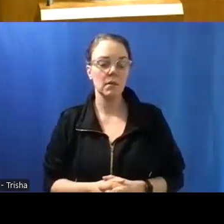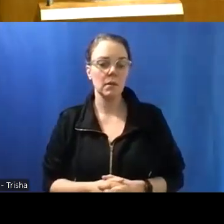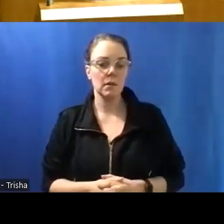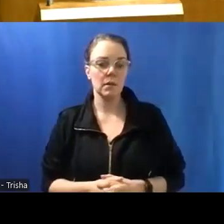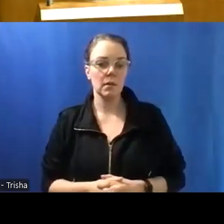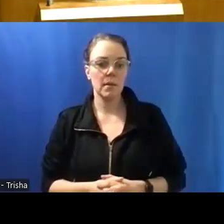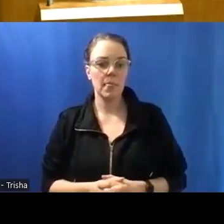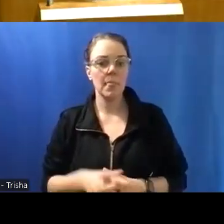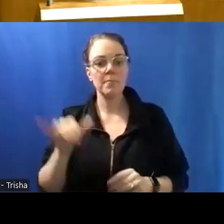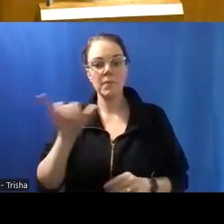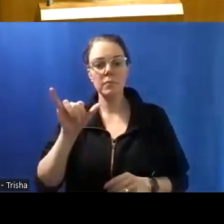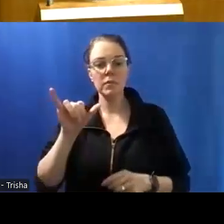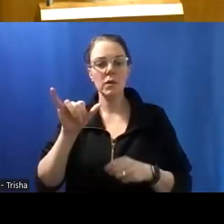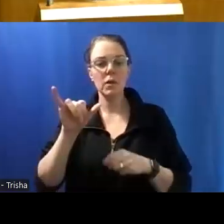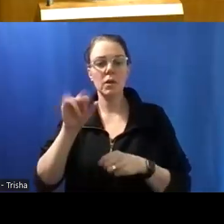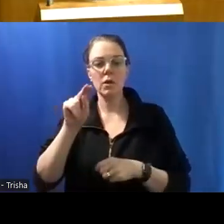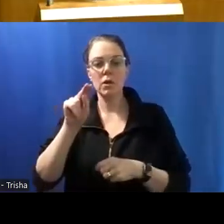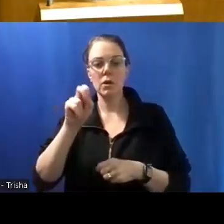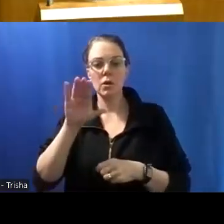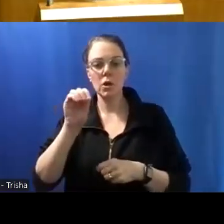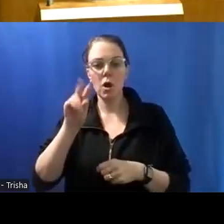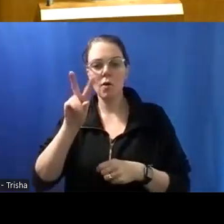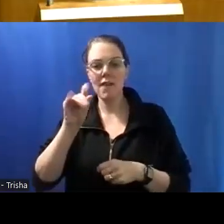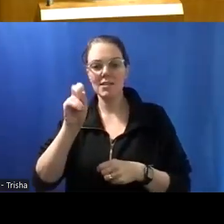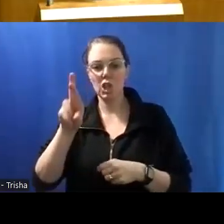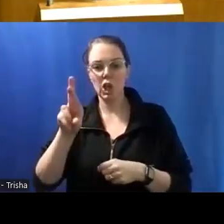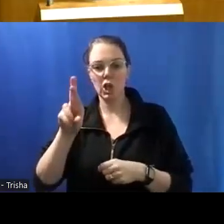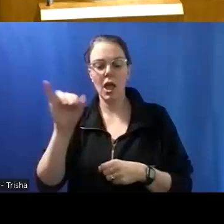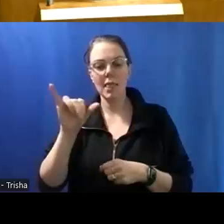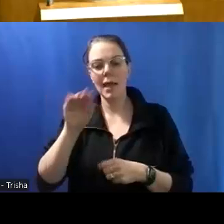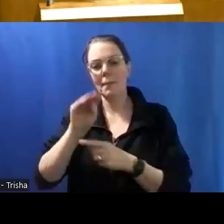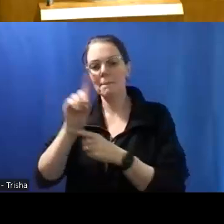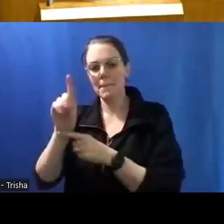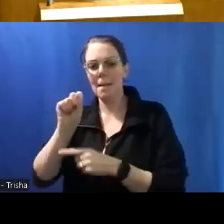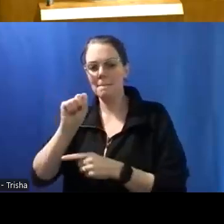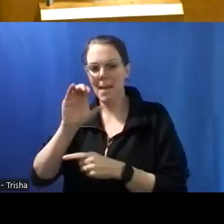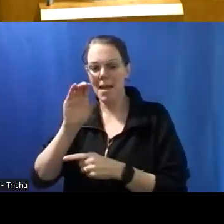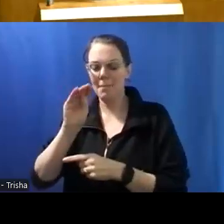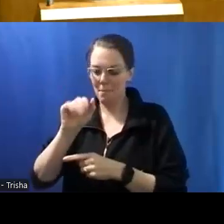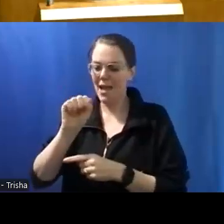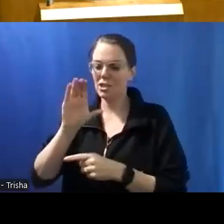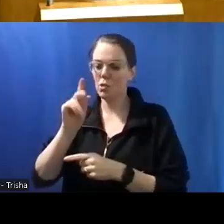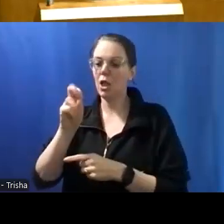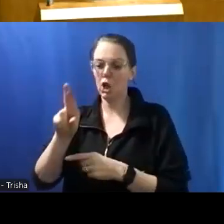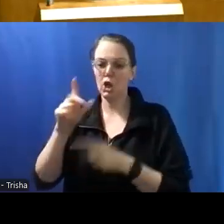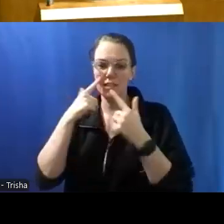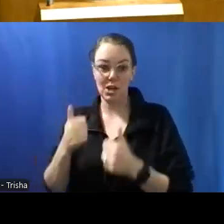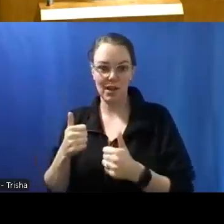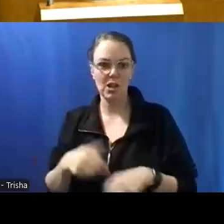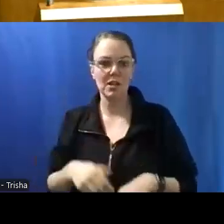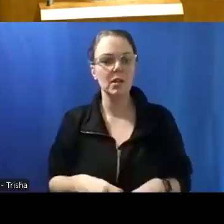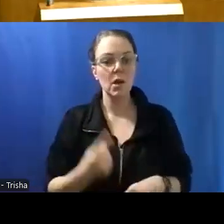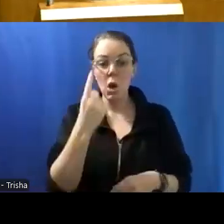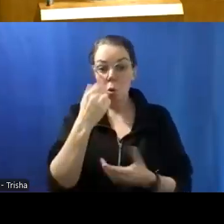for neurovascular, the wet AMD or macular degeneration, one of the treatments that can be effective for that is